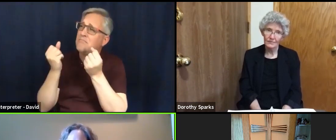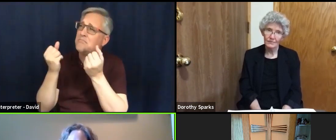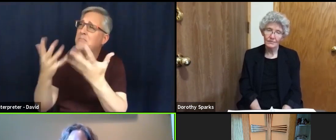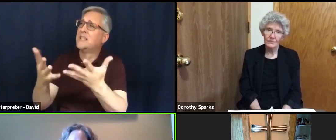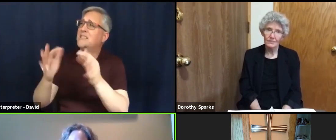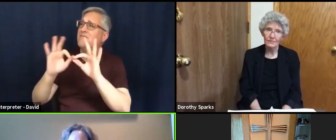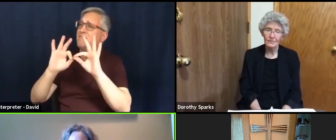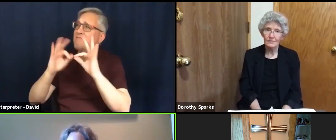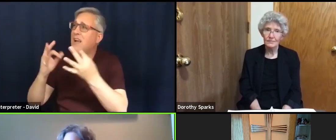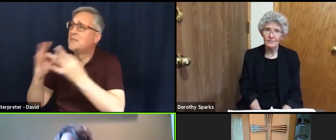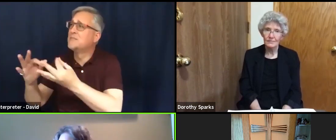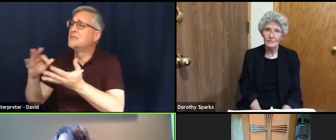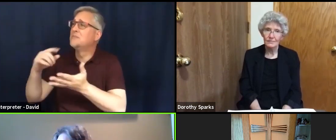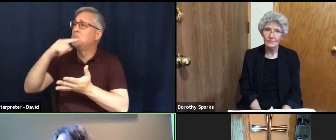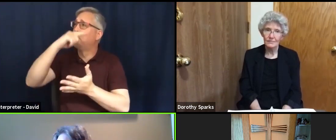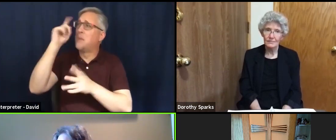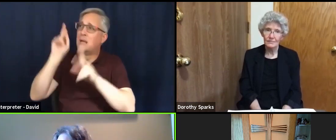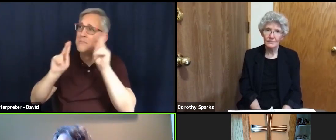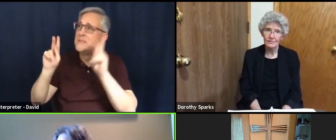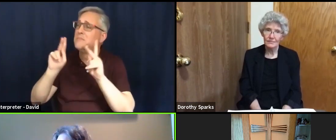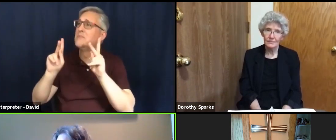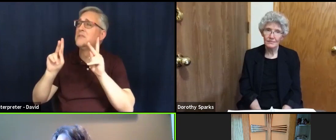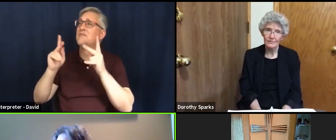who have been killed in our country.